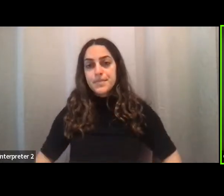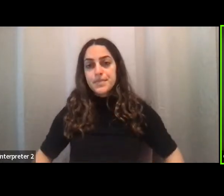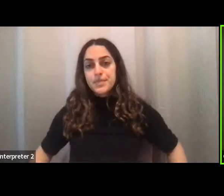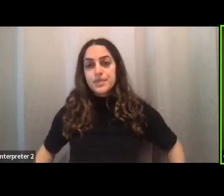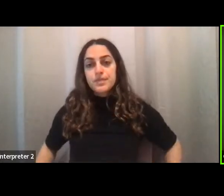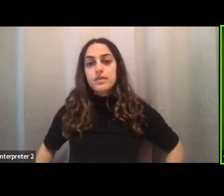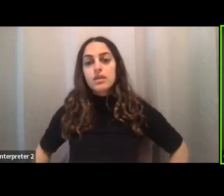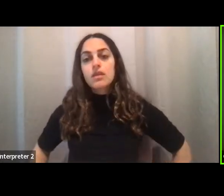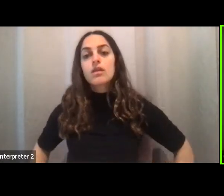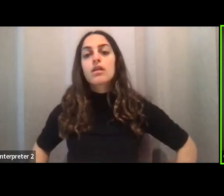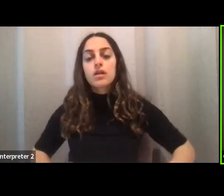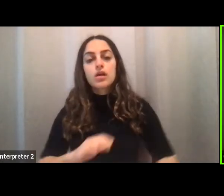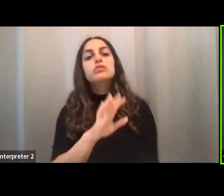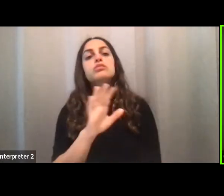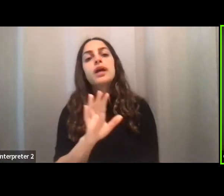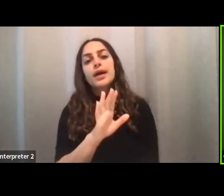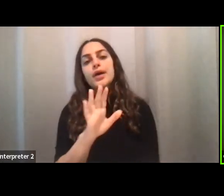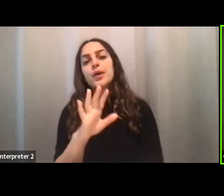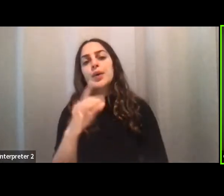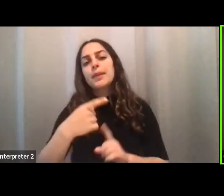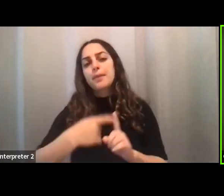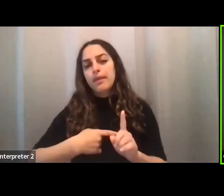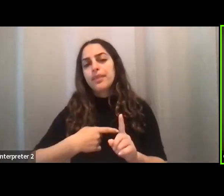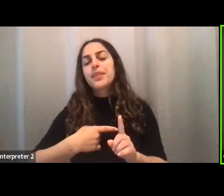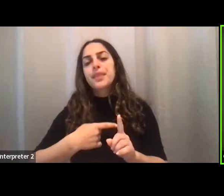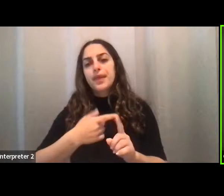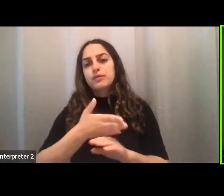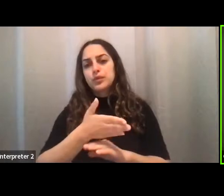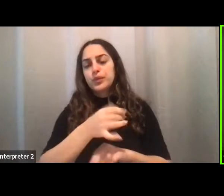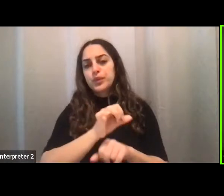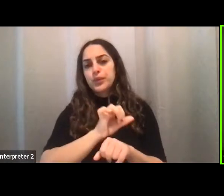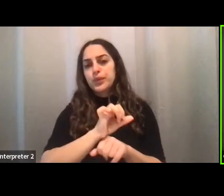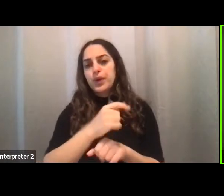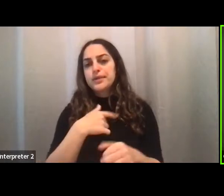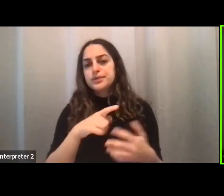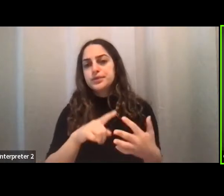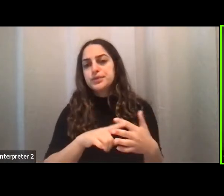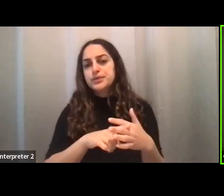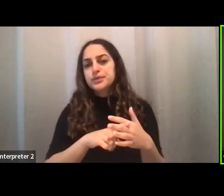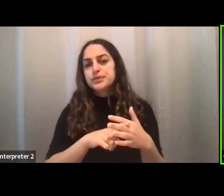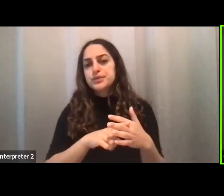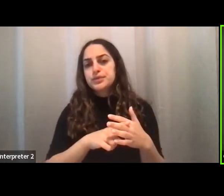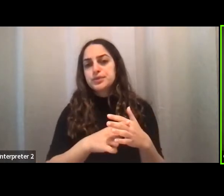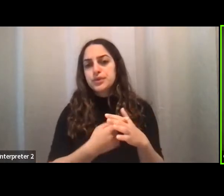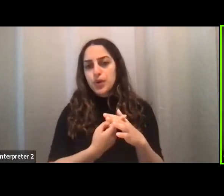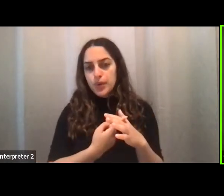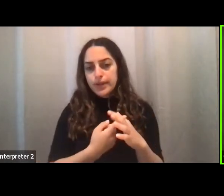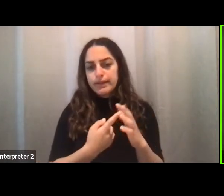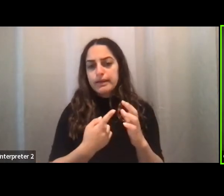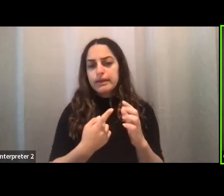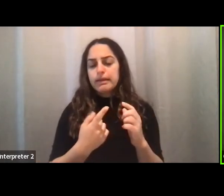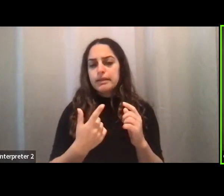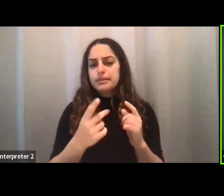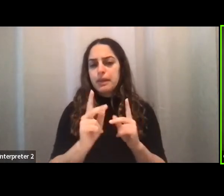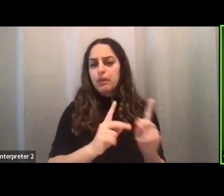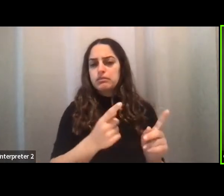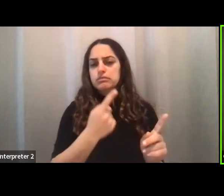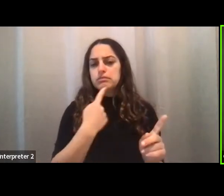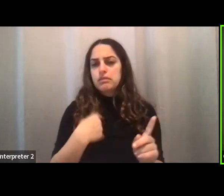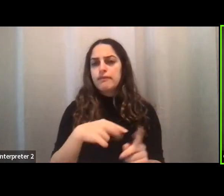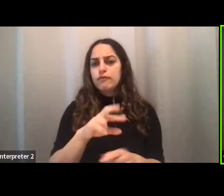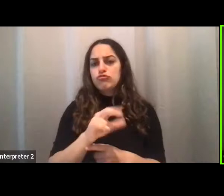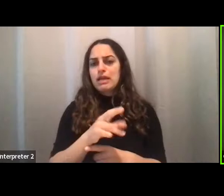um about amount a month after working um i started getting racial remarks from my